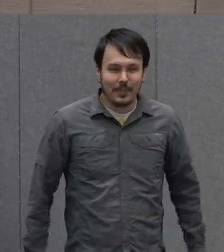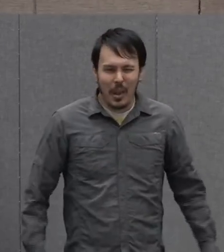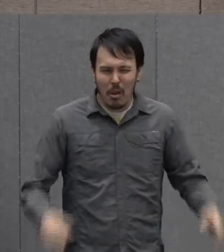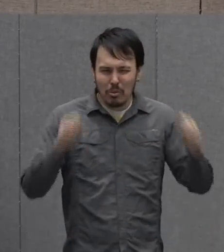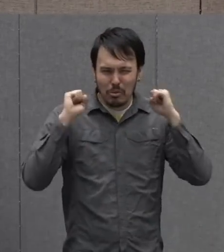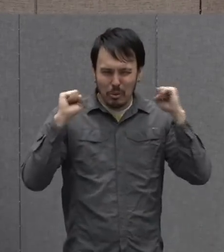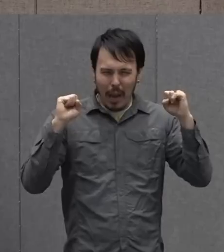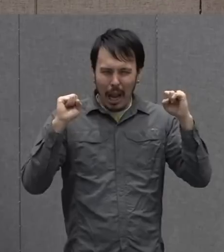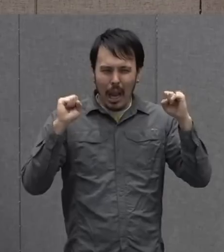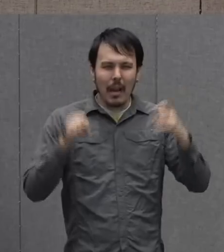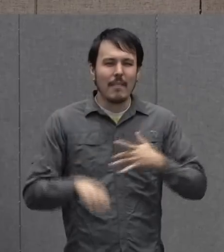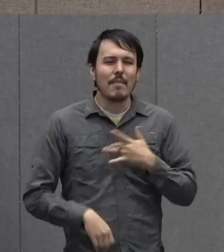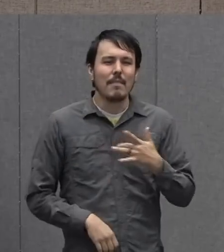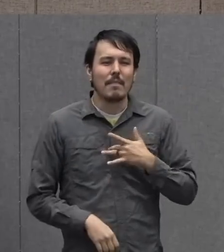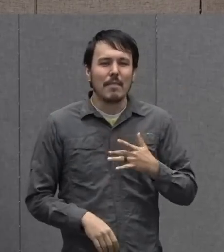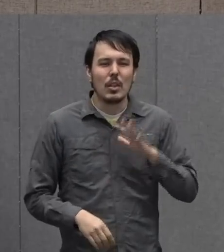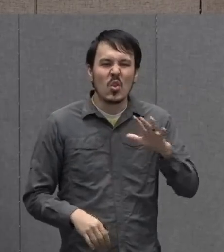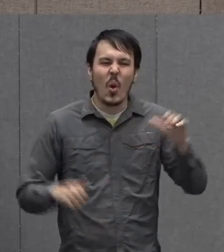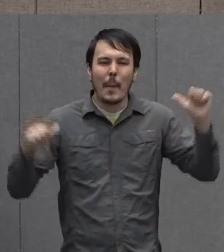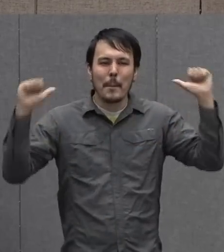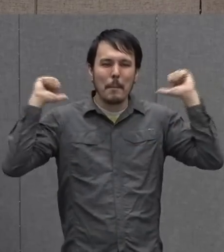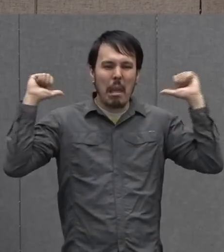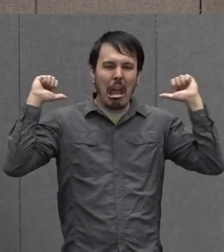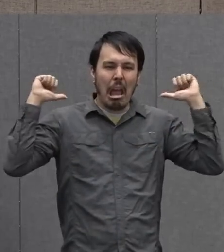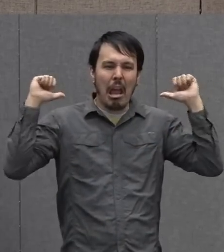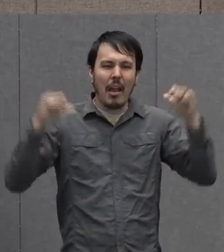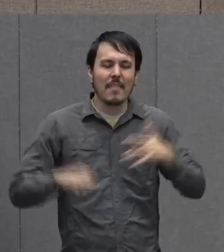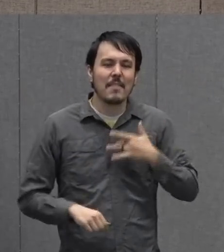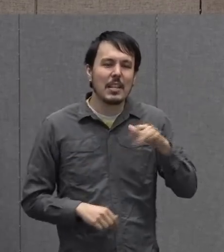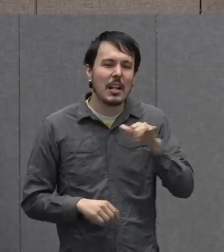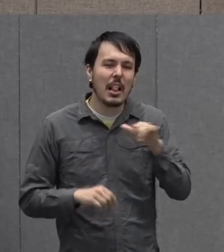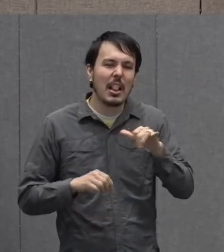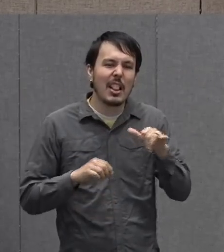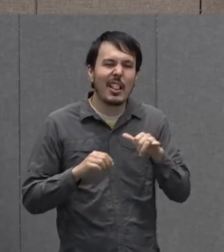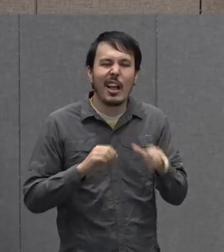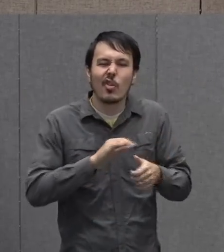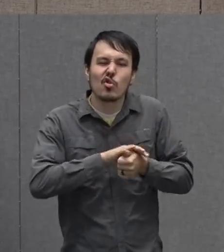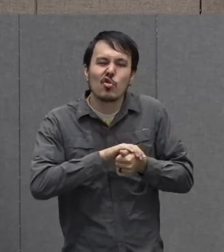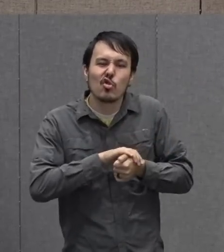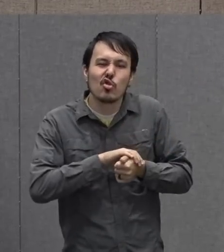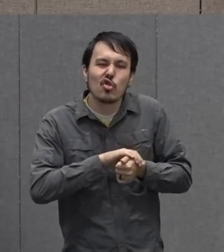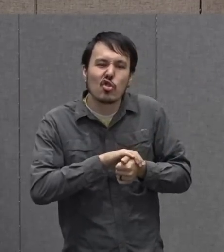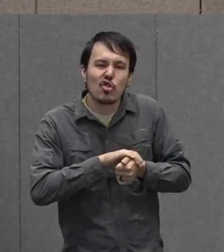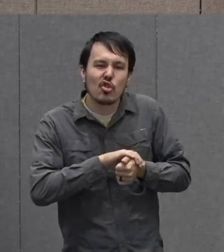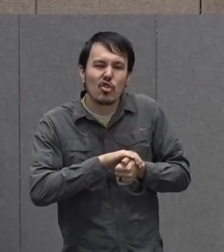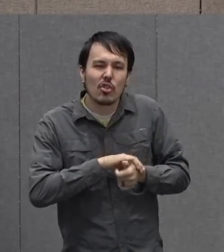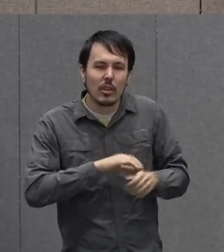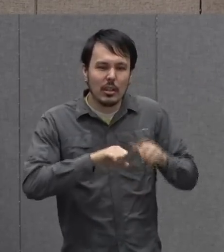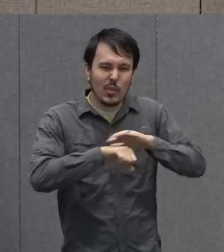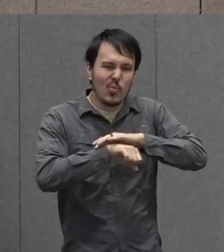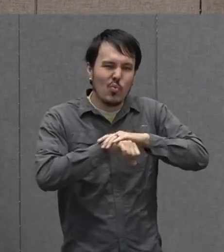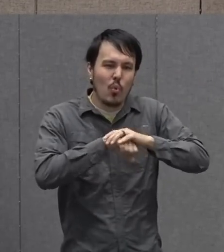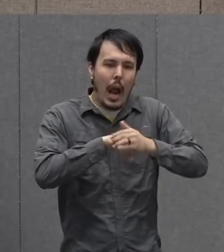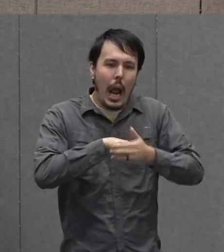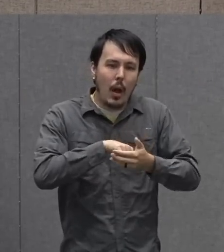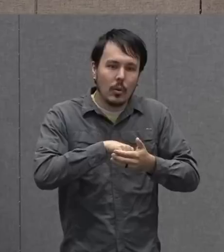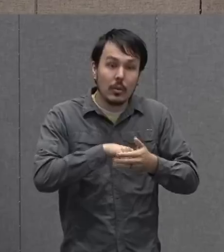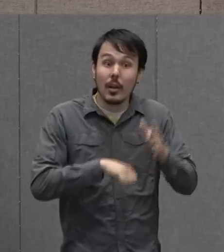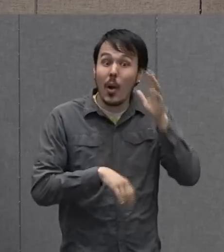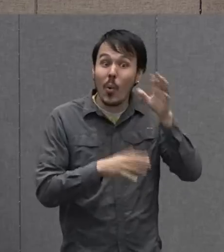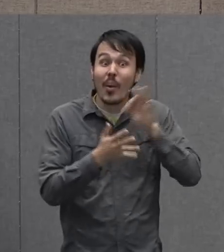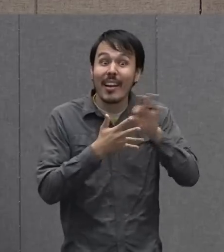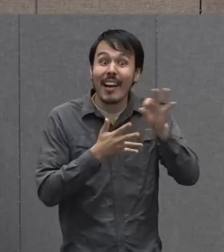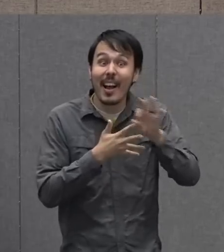Feel your back look like almost a turtle shell. It's all round. We're going to count to